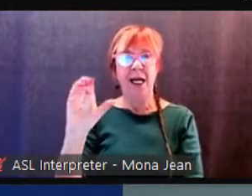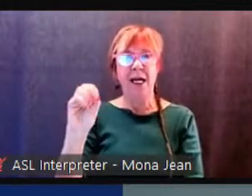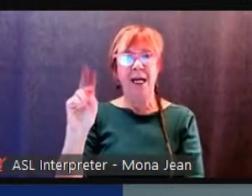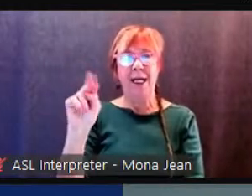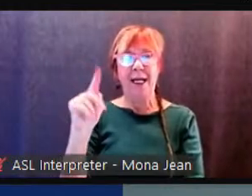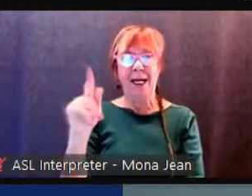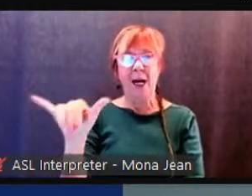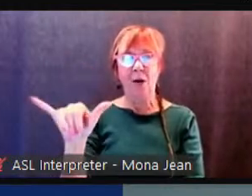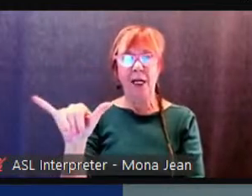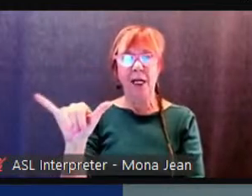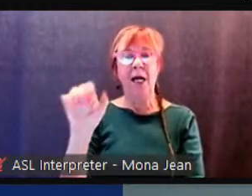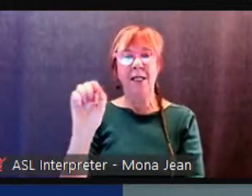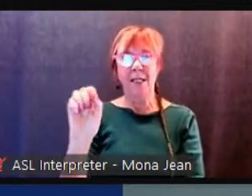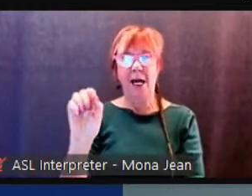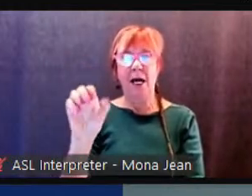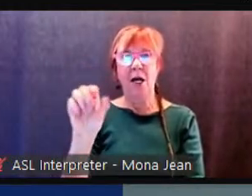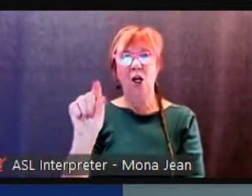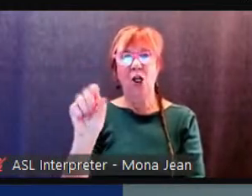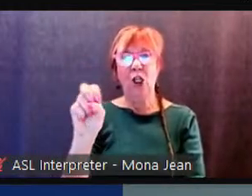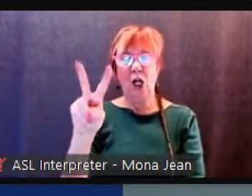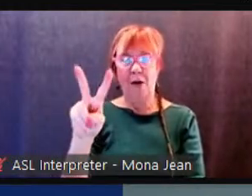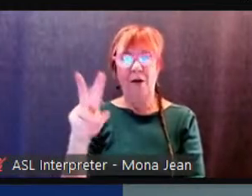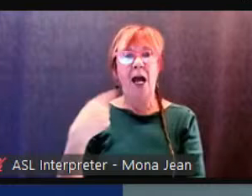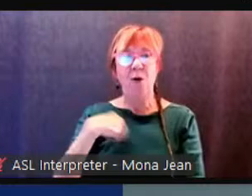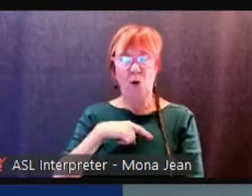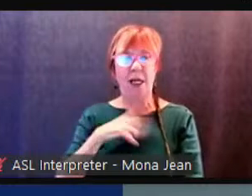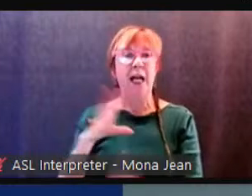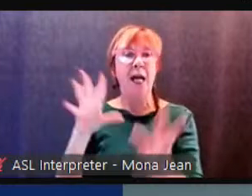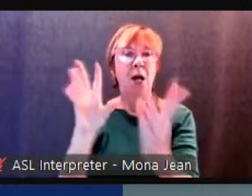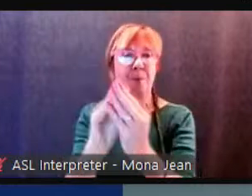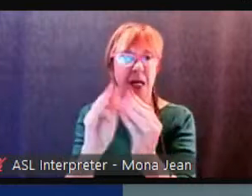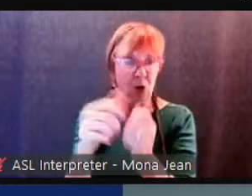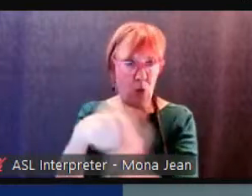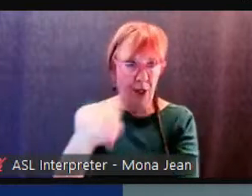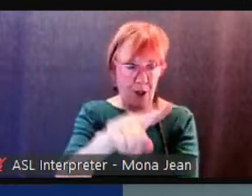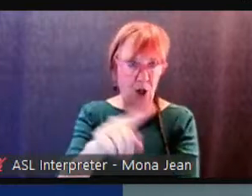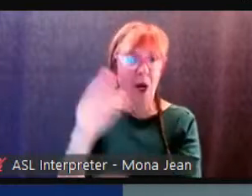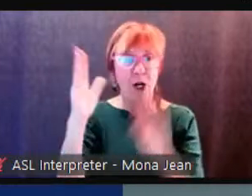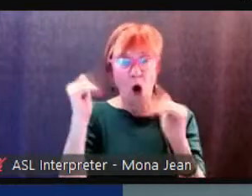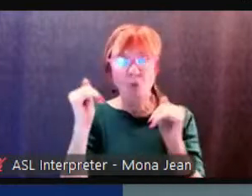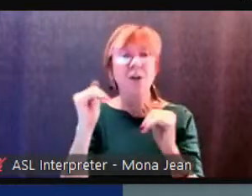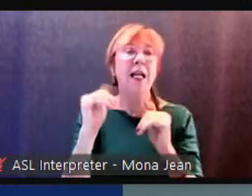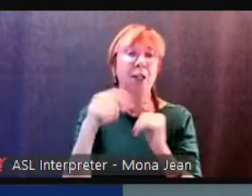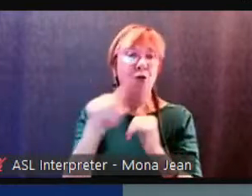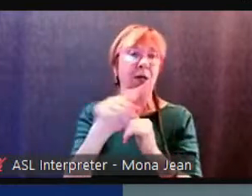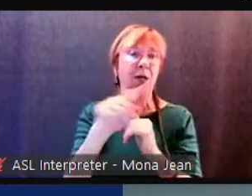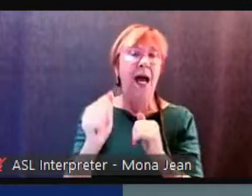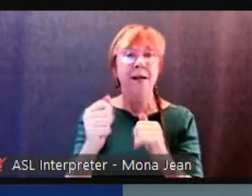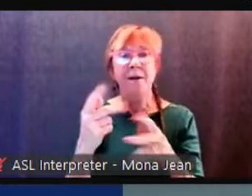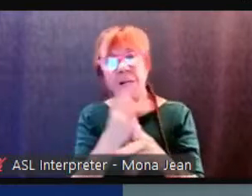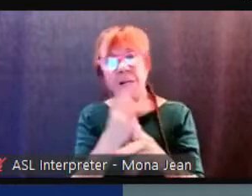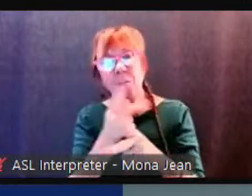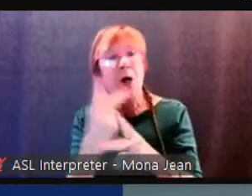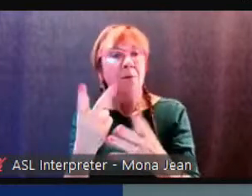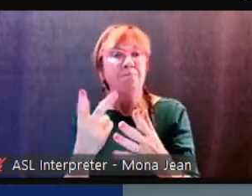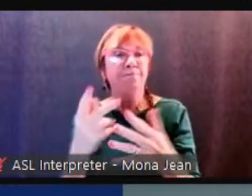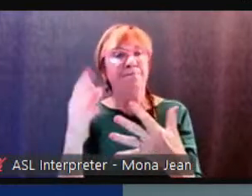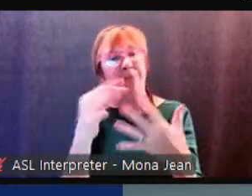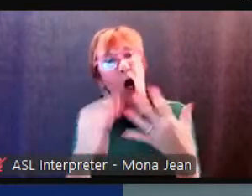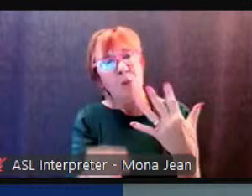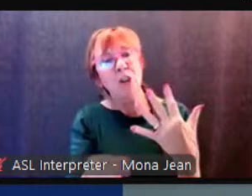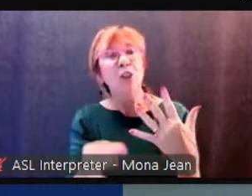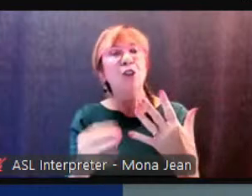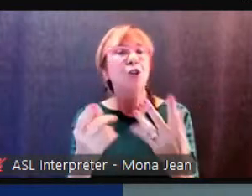itseng@pw.lacounty.gov. And then we can arrange a meeting to meet with you and hopefully some of your neighbors to explore your options and